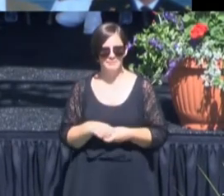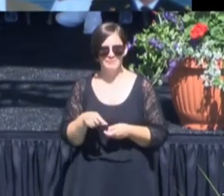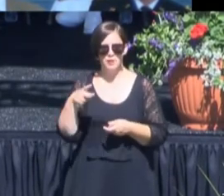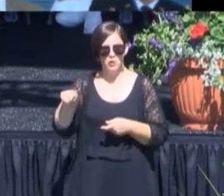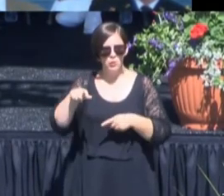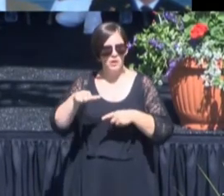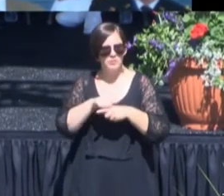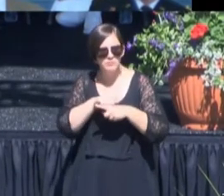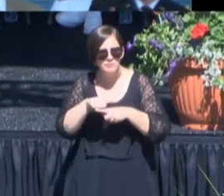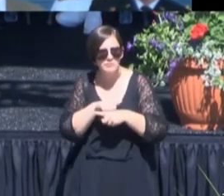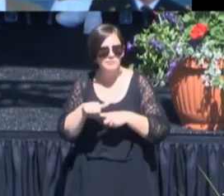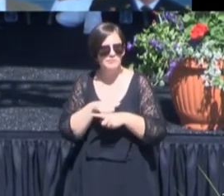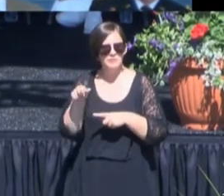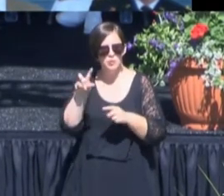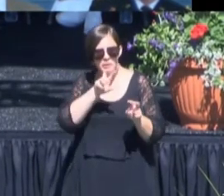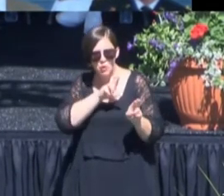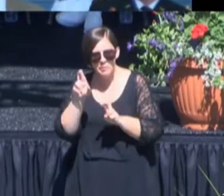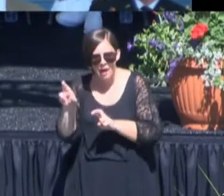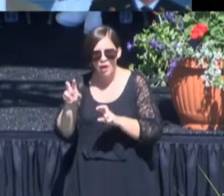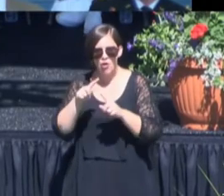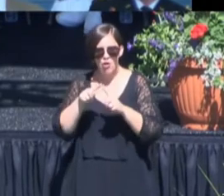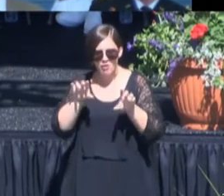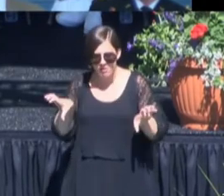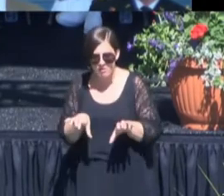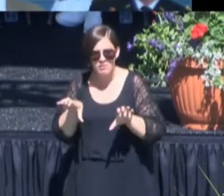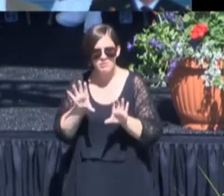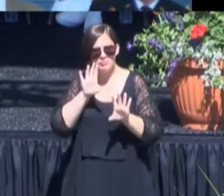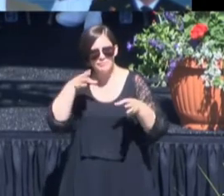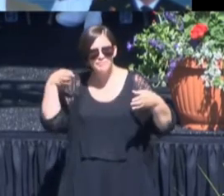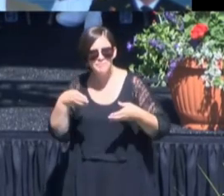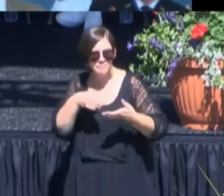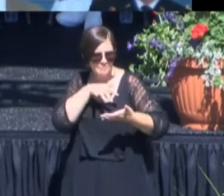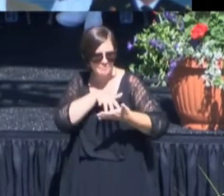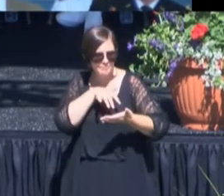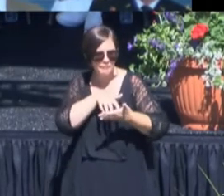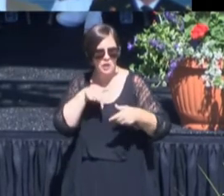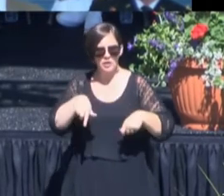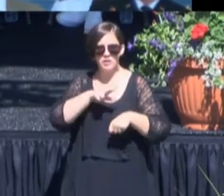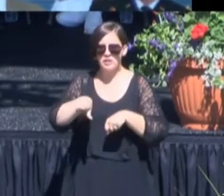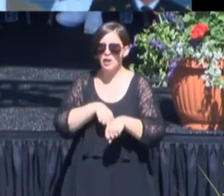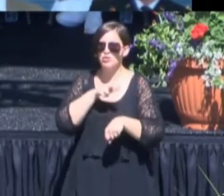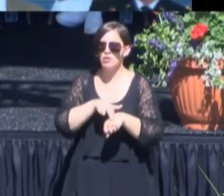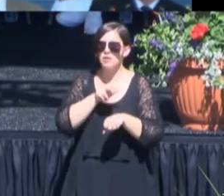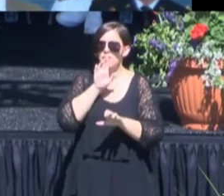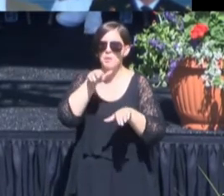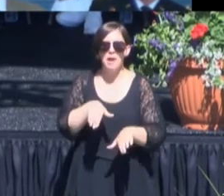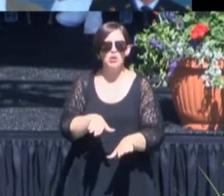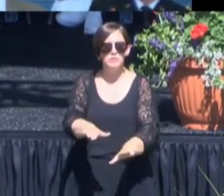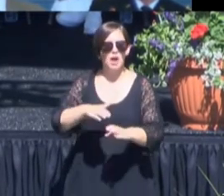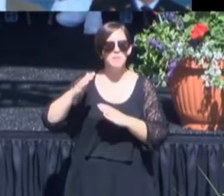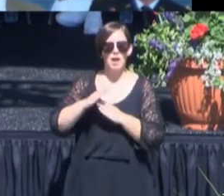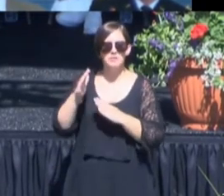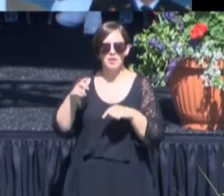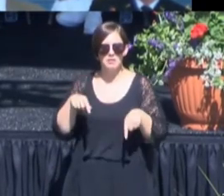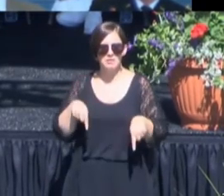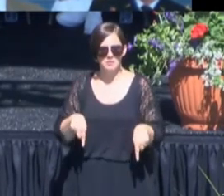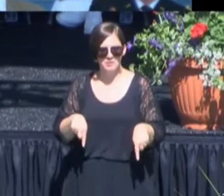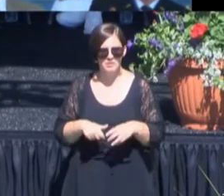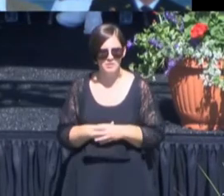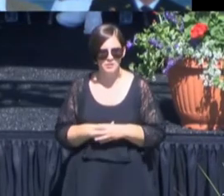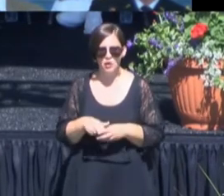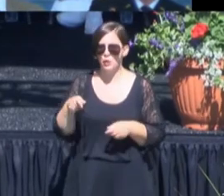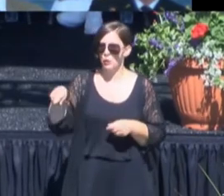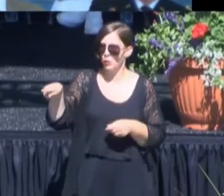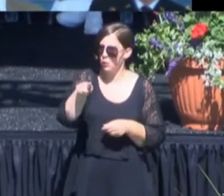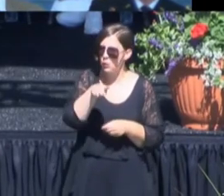for it. You have been trained, equipped, and educated at our nation's center of maritime excellence. You will be the ones to